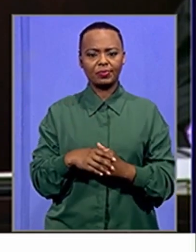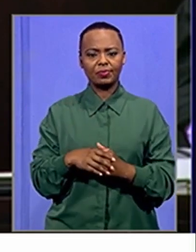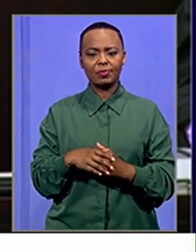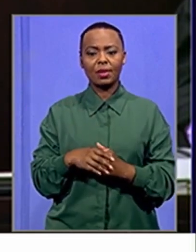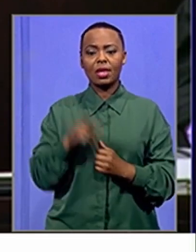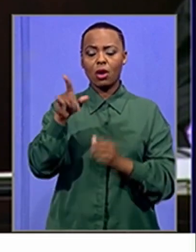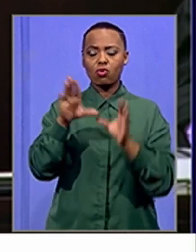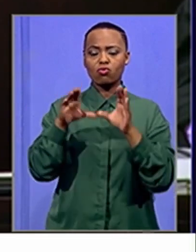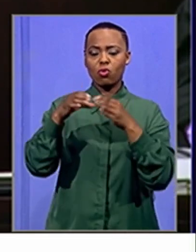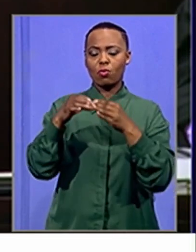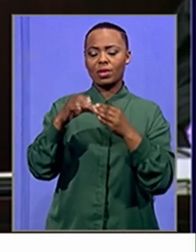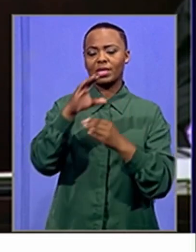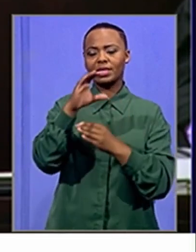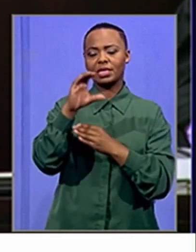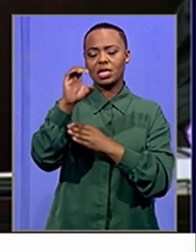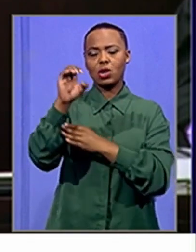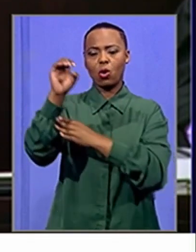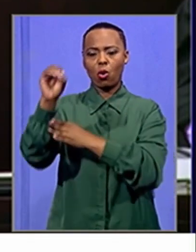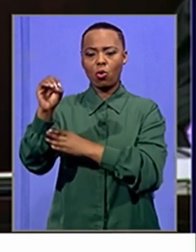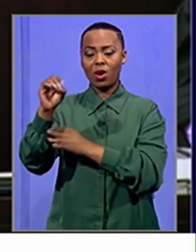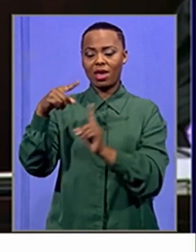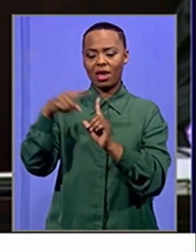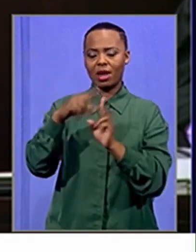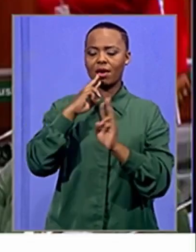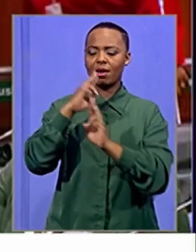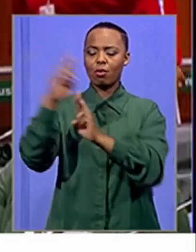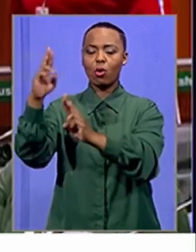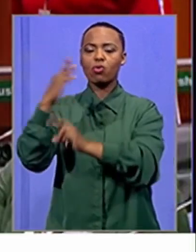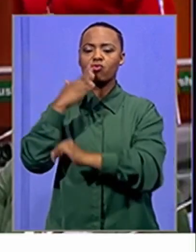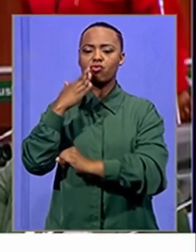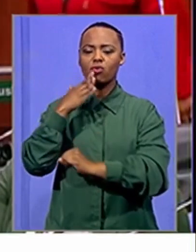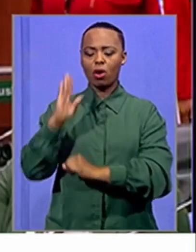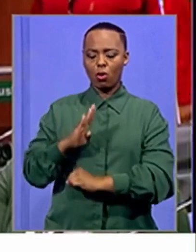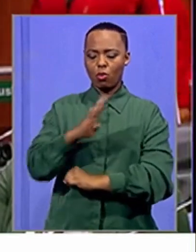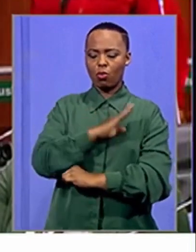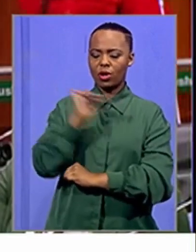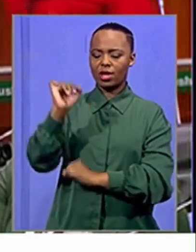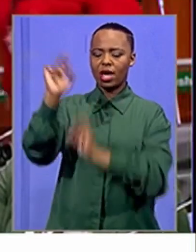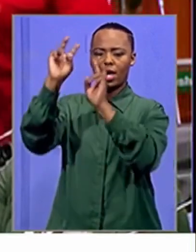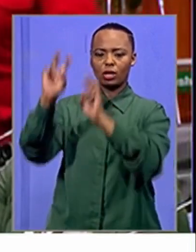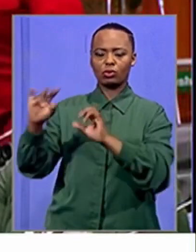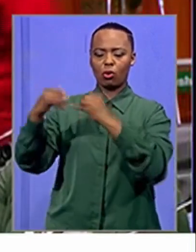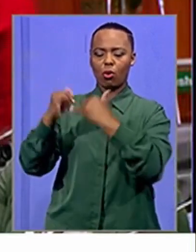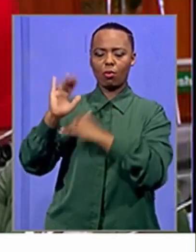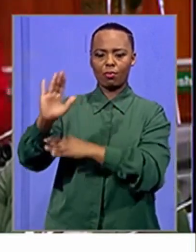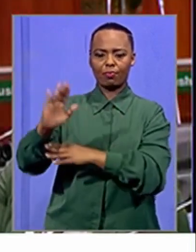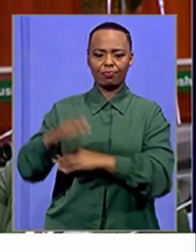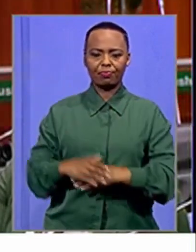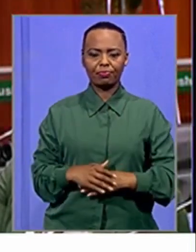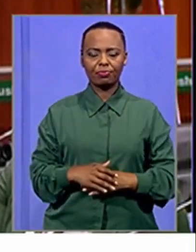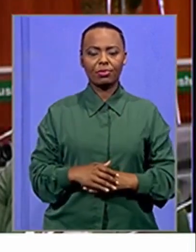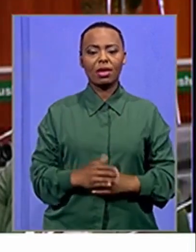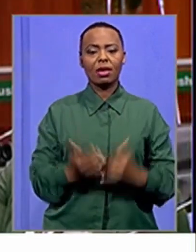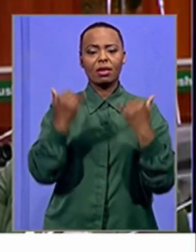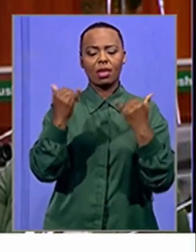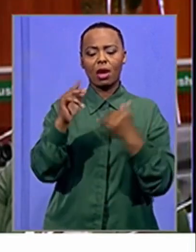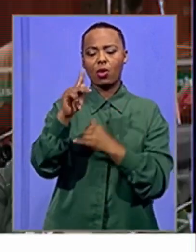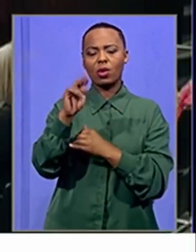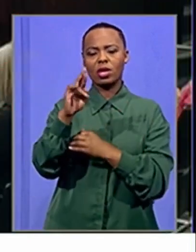The Group CEO reports to the Eskom board. Ntlheng ya ho fediswa leano la tekatekano meetleng ya